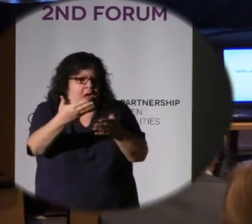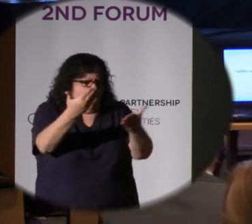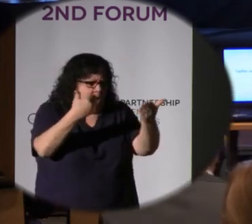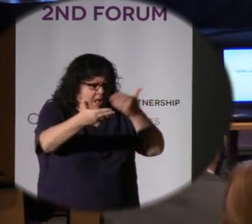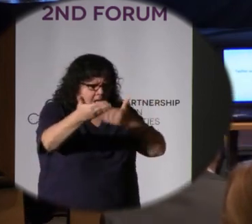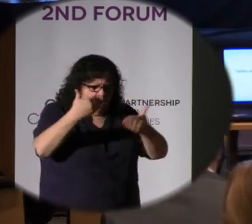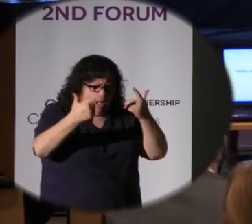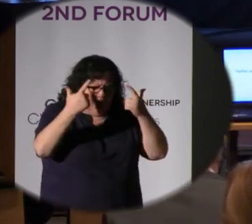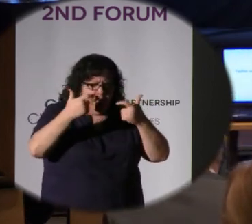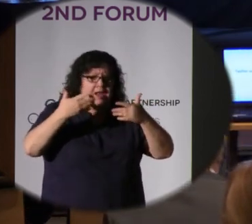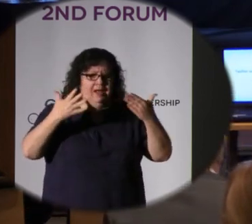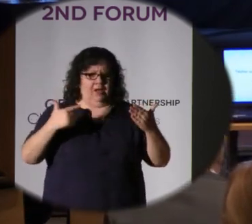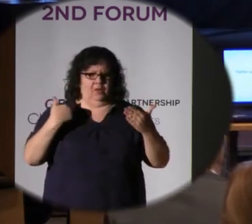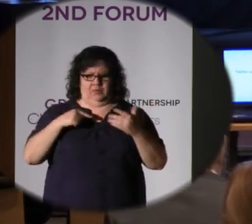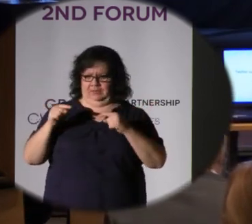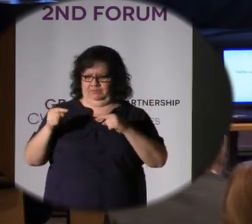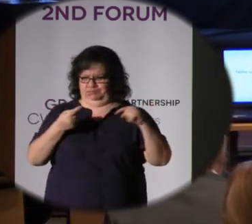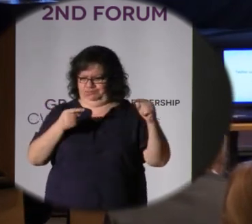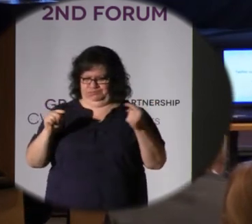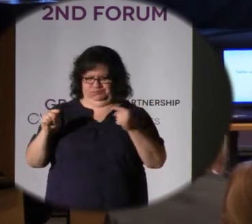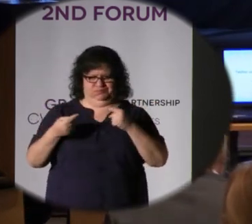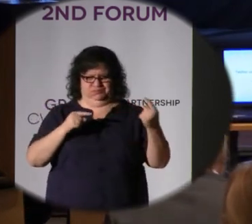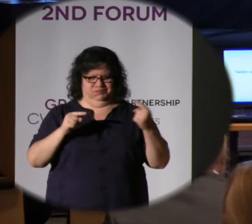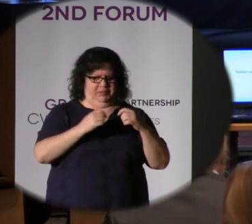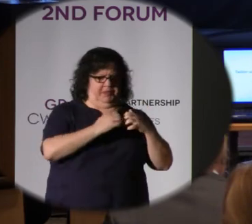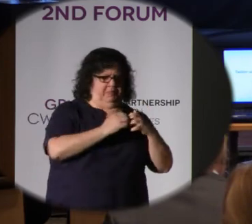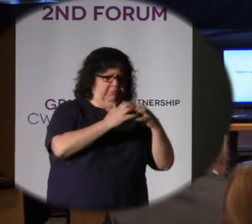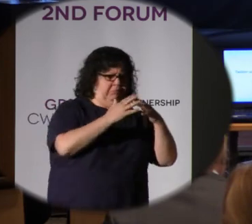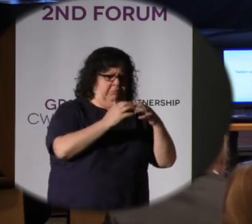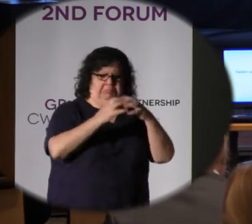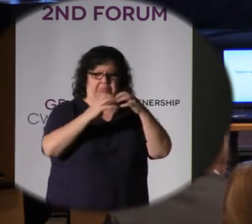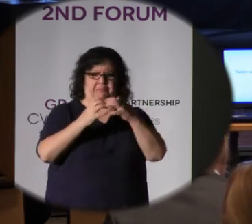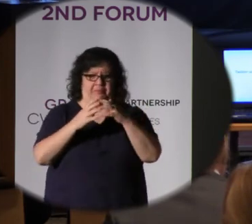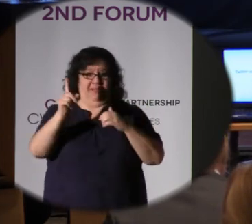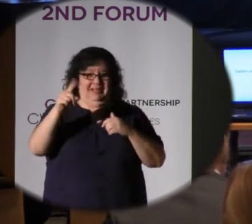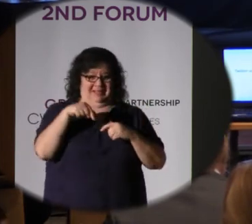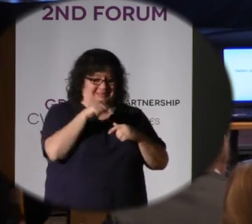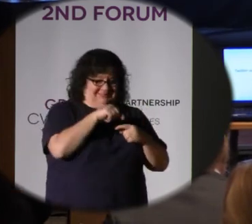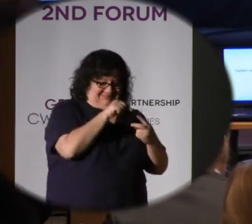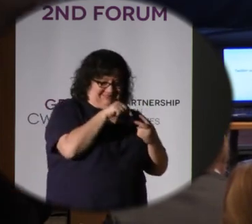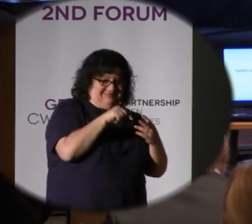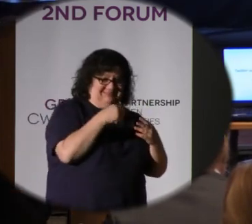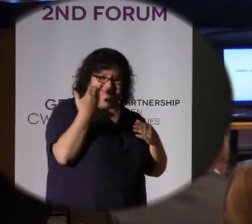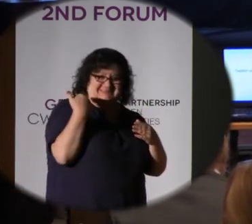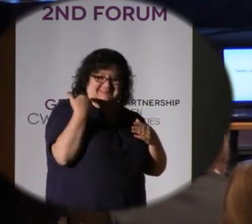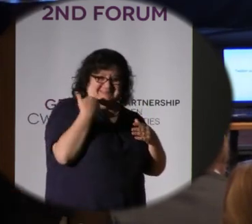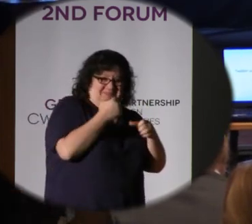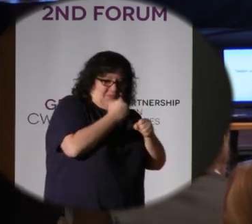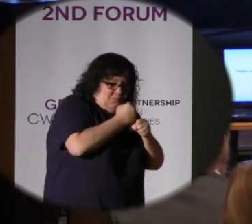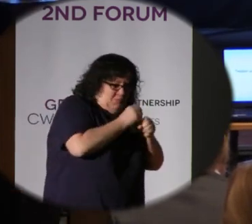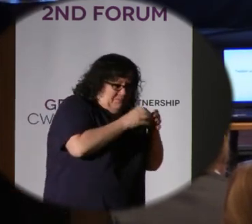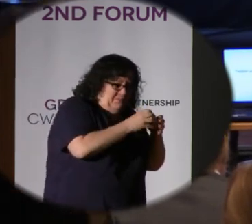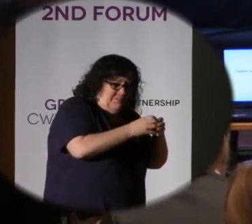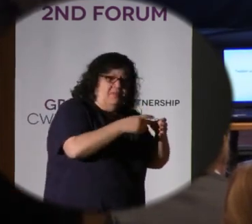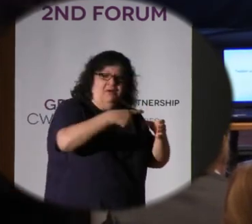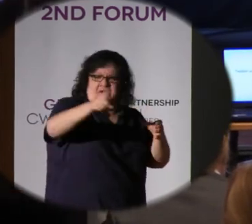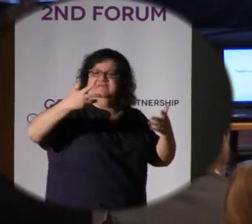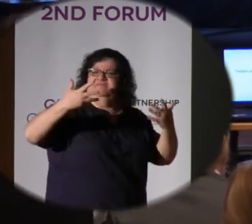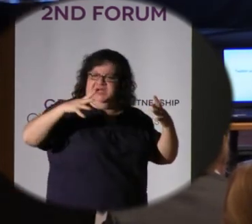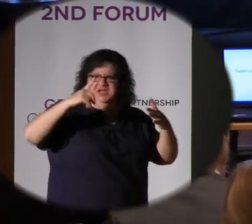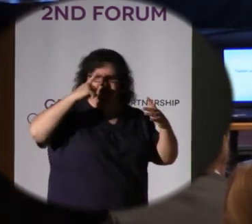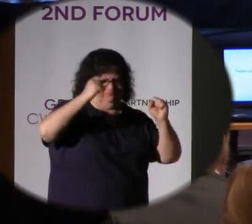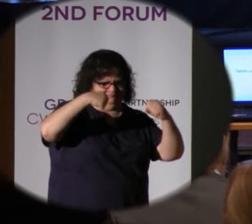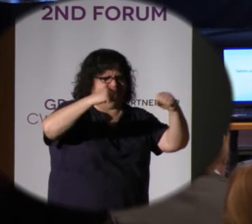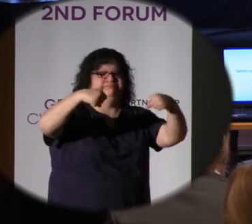was already agreed, and then we asked that the new proposal of a task force on health to be presented from the